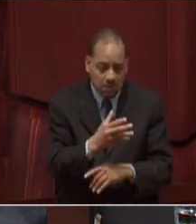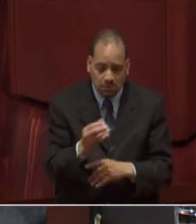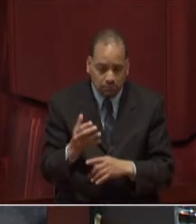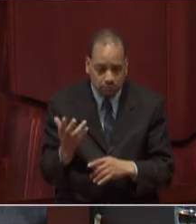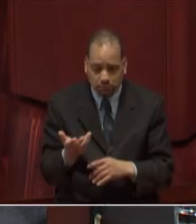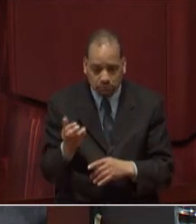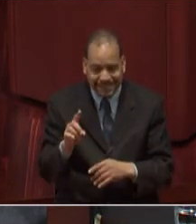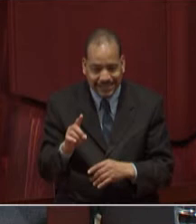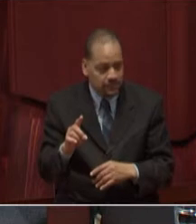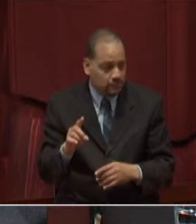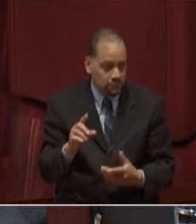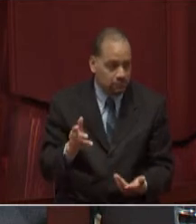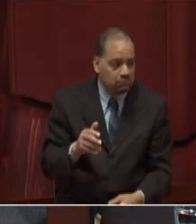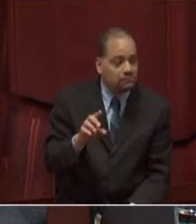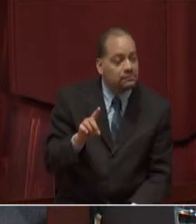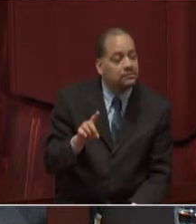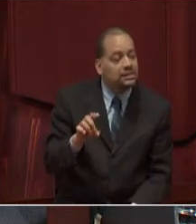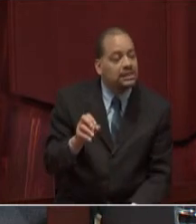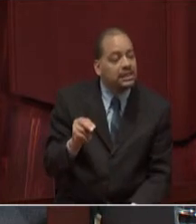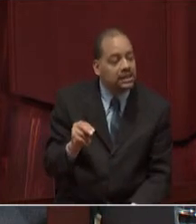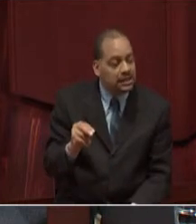State, as a way to ring fence